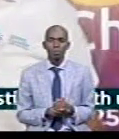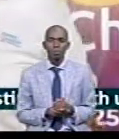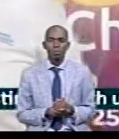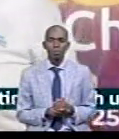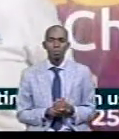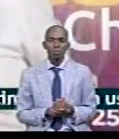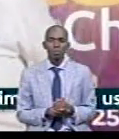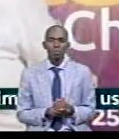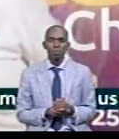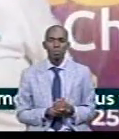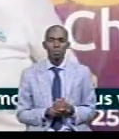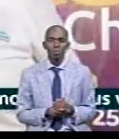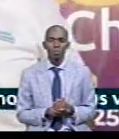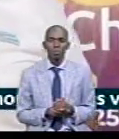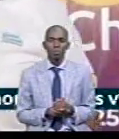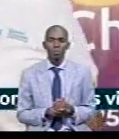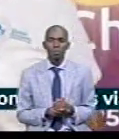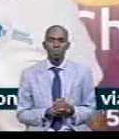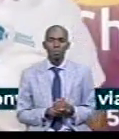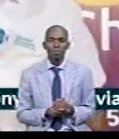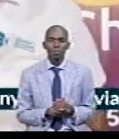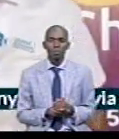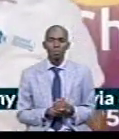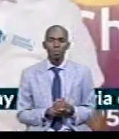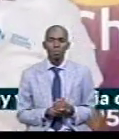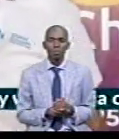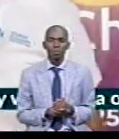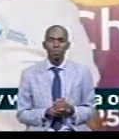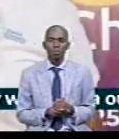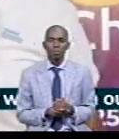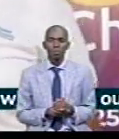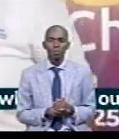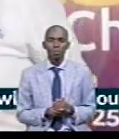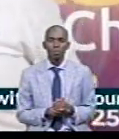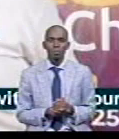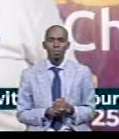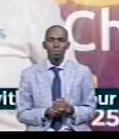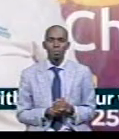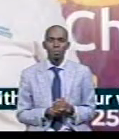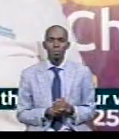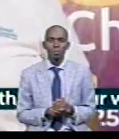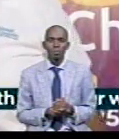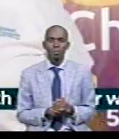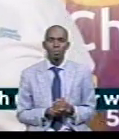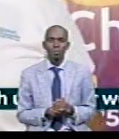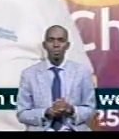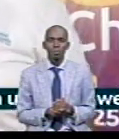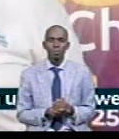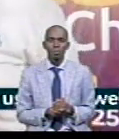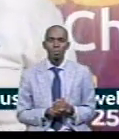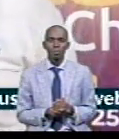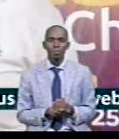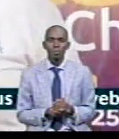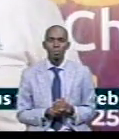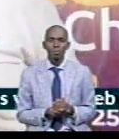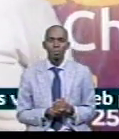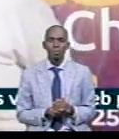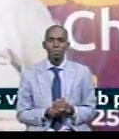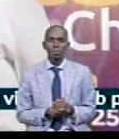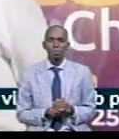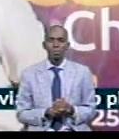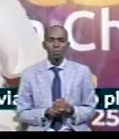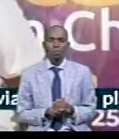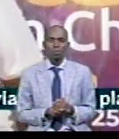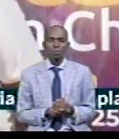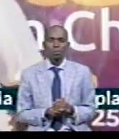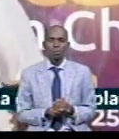for. And to me to an ammo, and I'm in coin, and I'm in the buy. To me in the buy, and message in the personal,